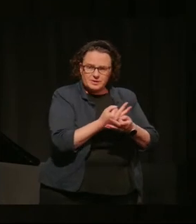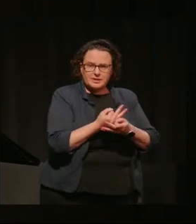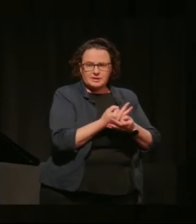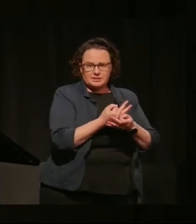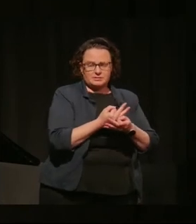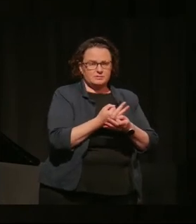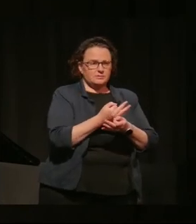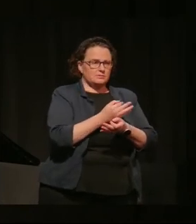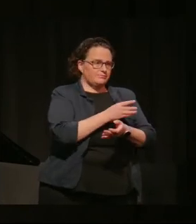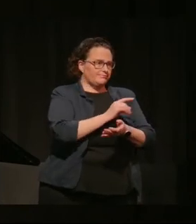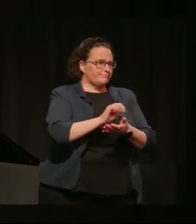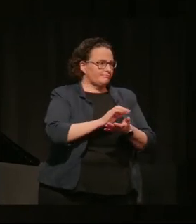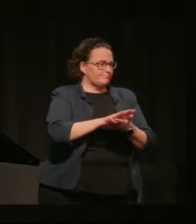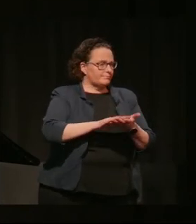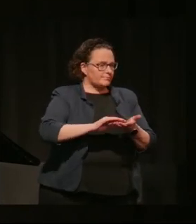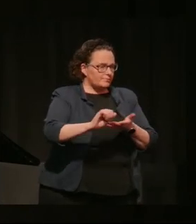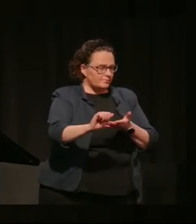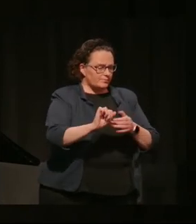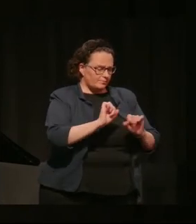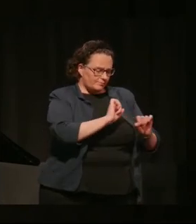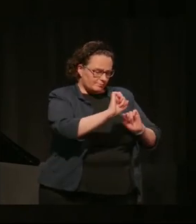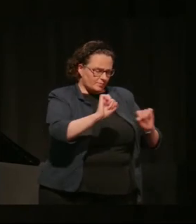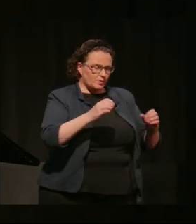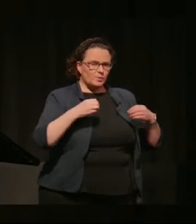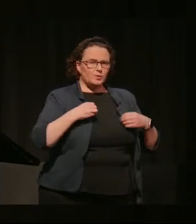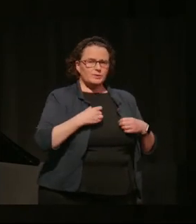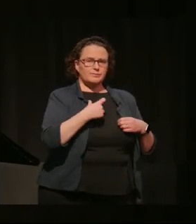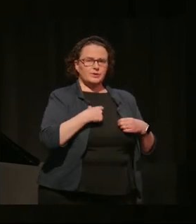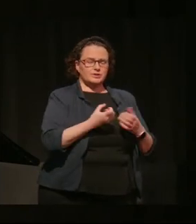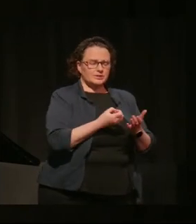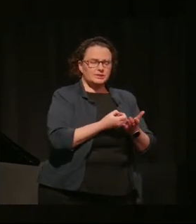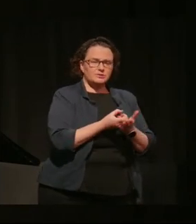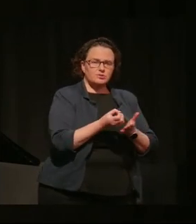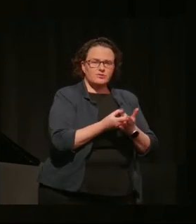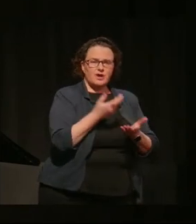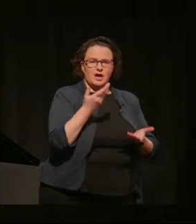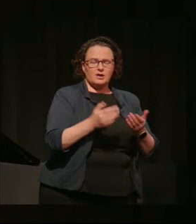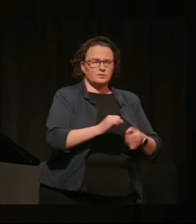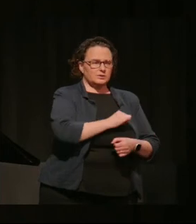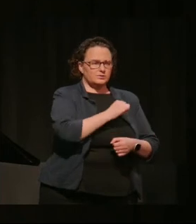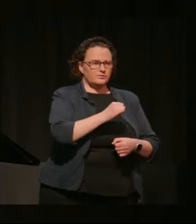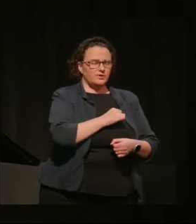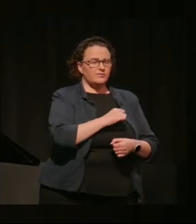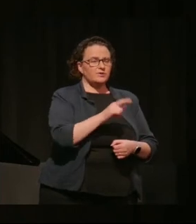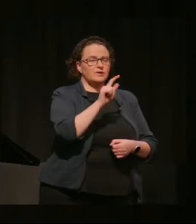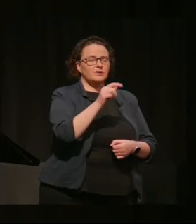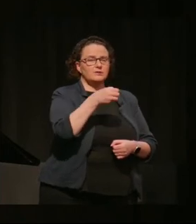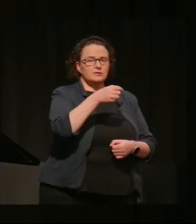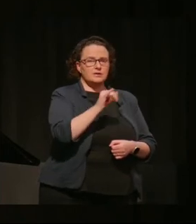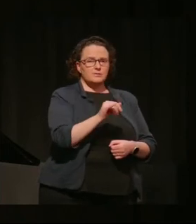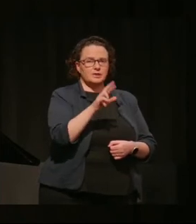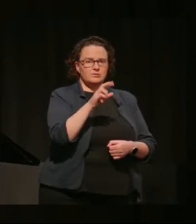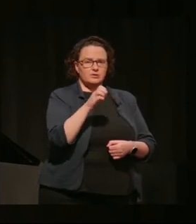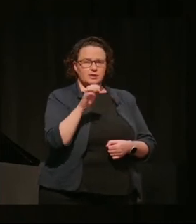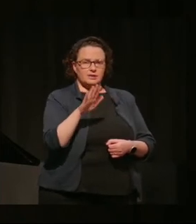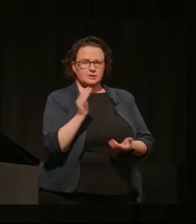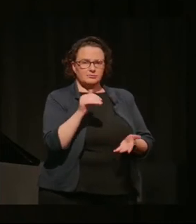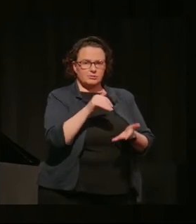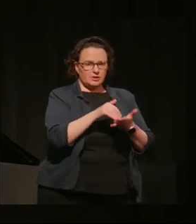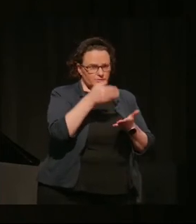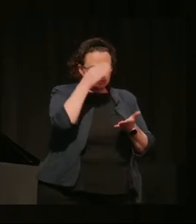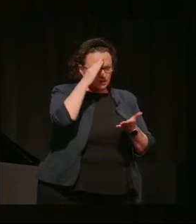has his or her own personal tale of survival. Tommy Reichenthal came to Ireland in